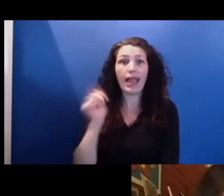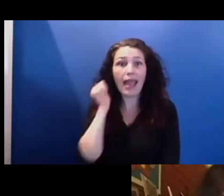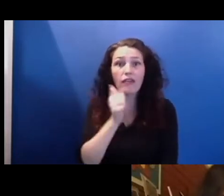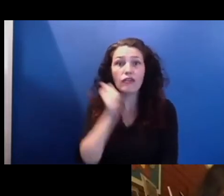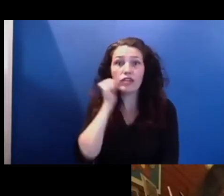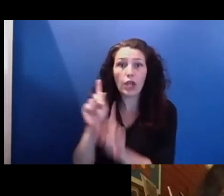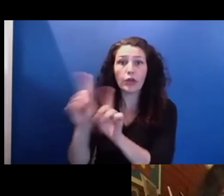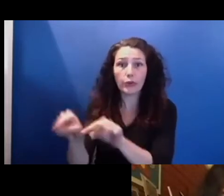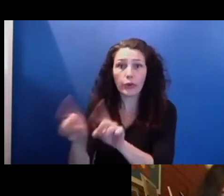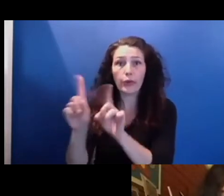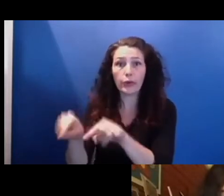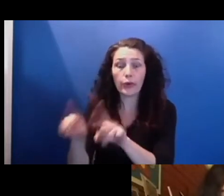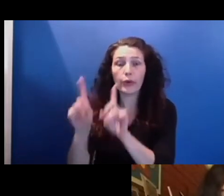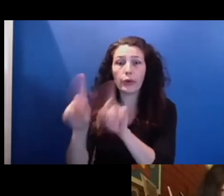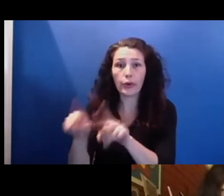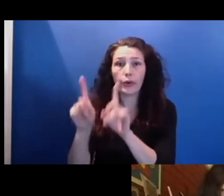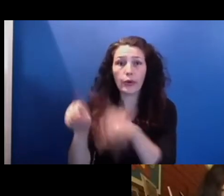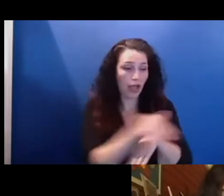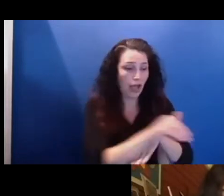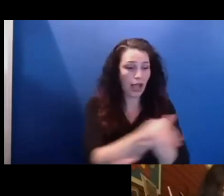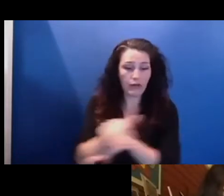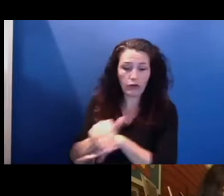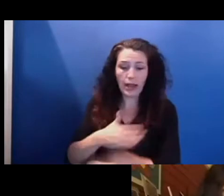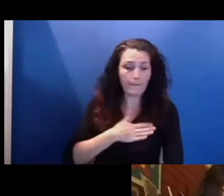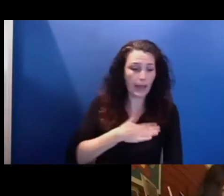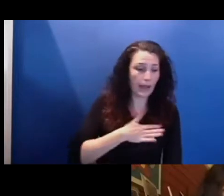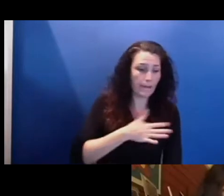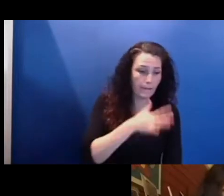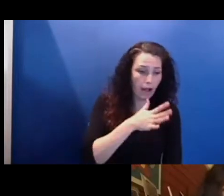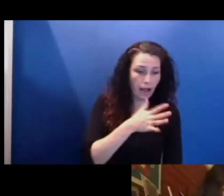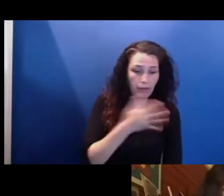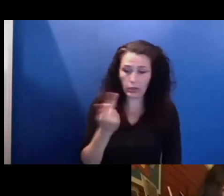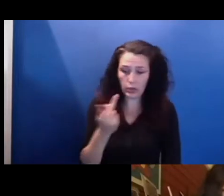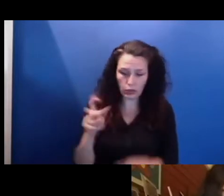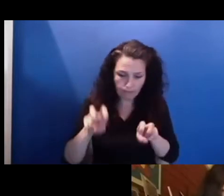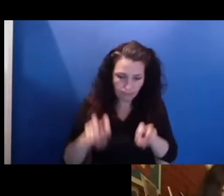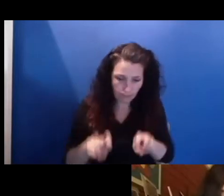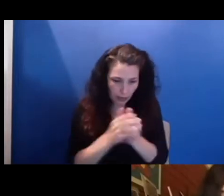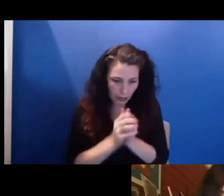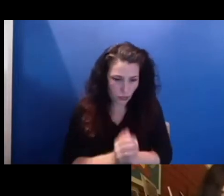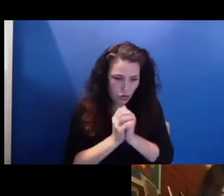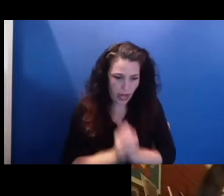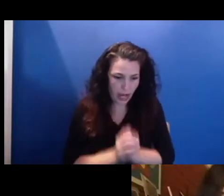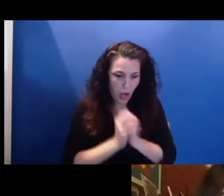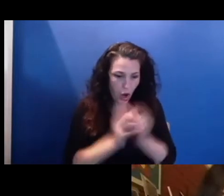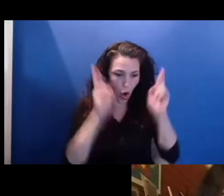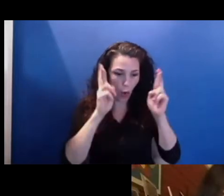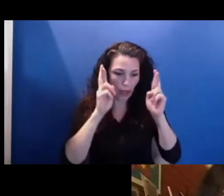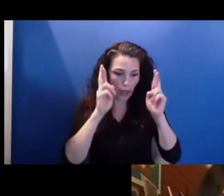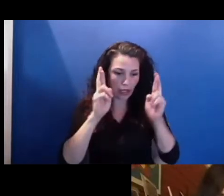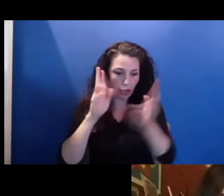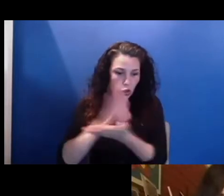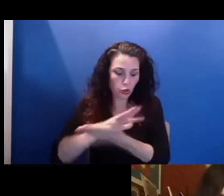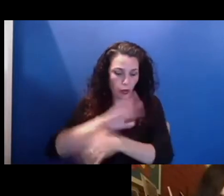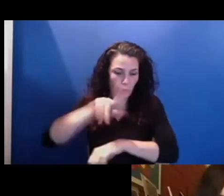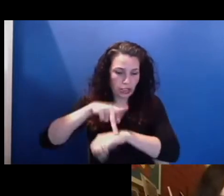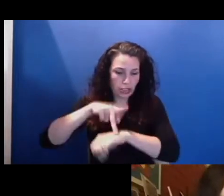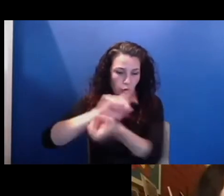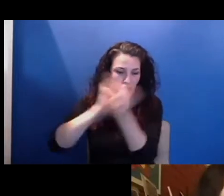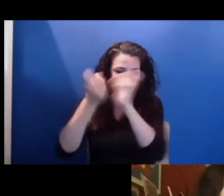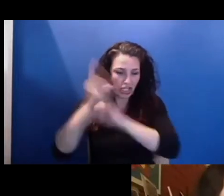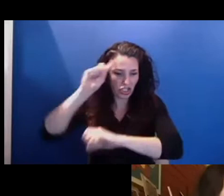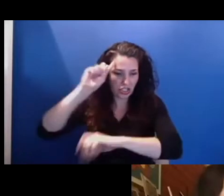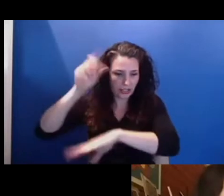my mom and I would pray that the school principal would find it in his heart to change his resistance. I remember